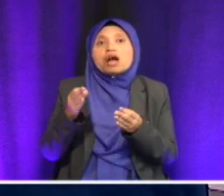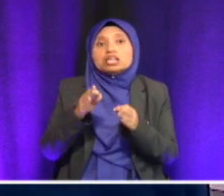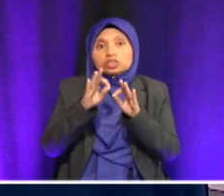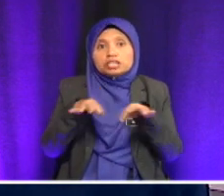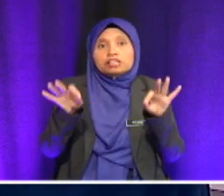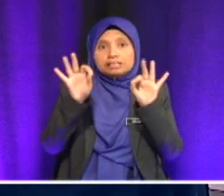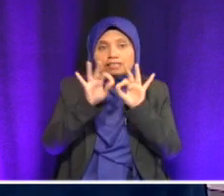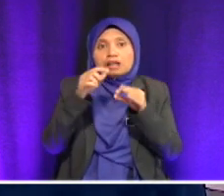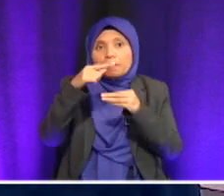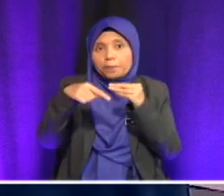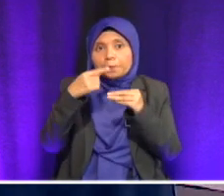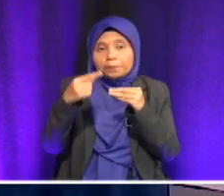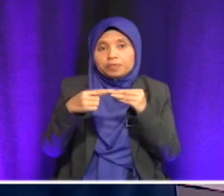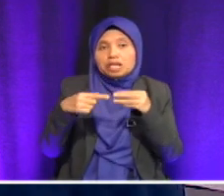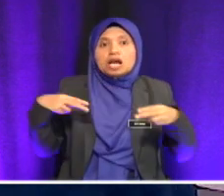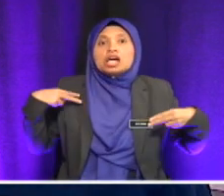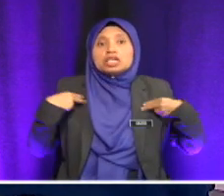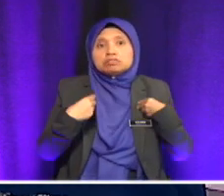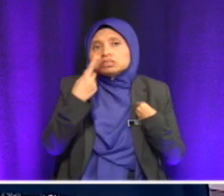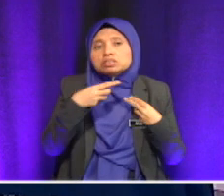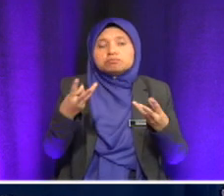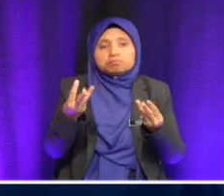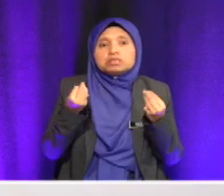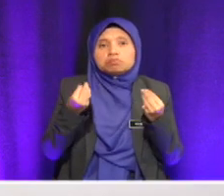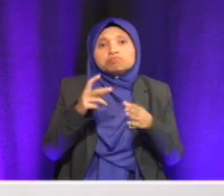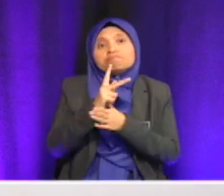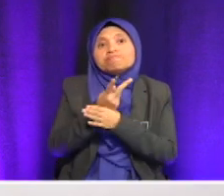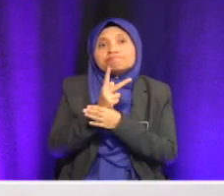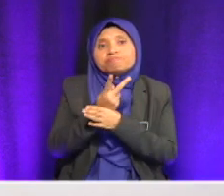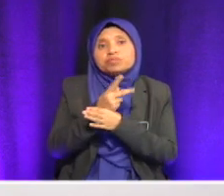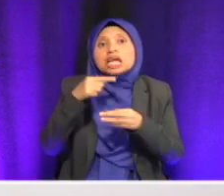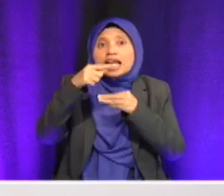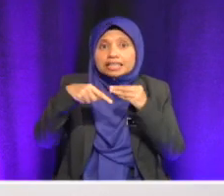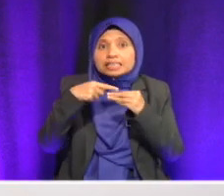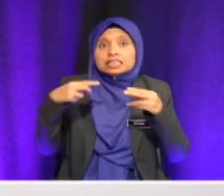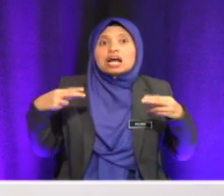animals? Oh, okay. So who would like to share? Who All would right, like to can share I have a first? volunteer to share your idea?